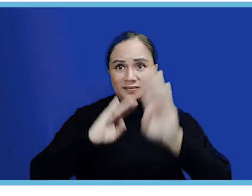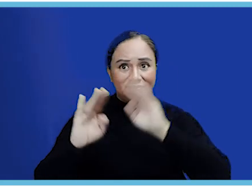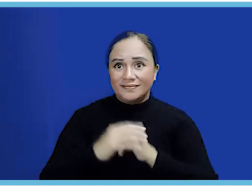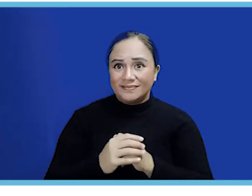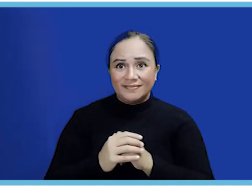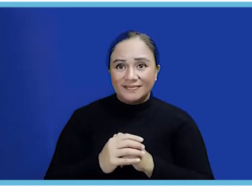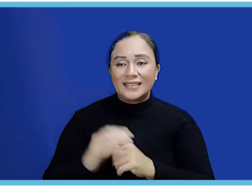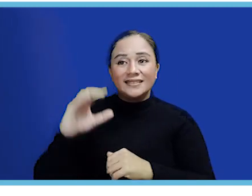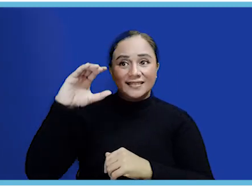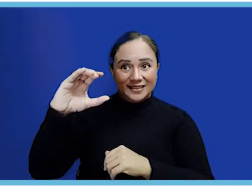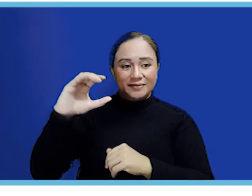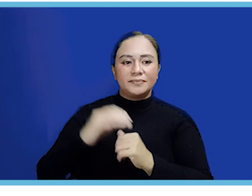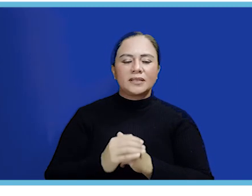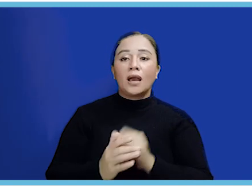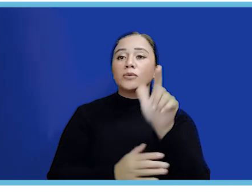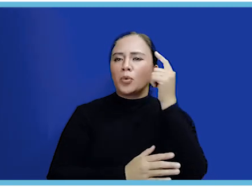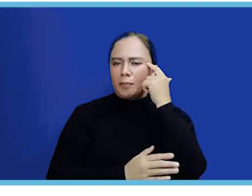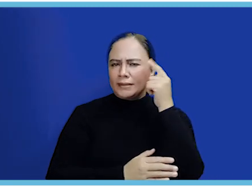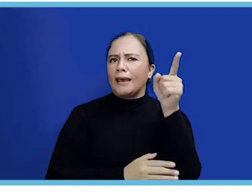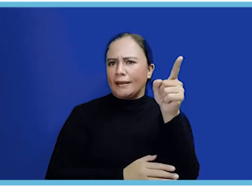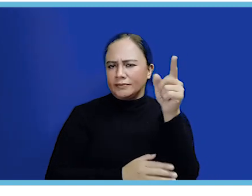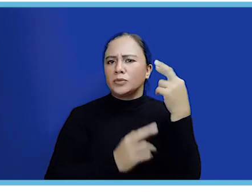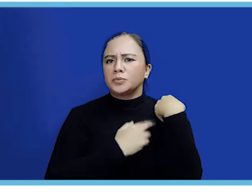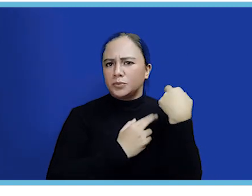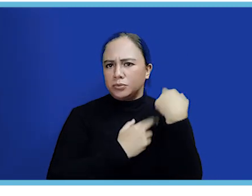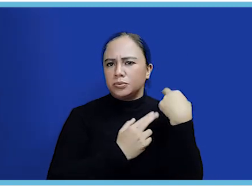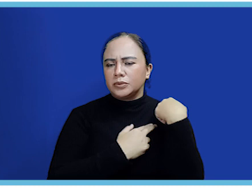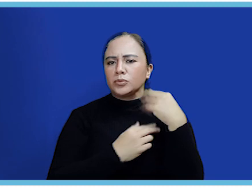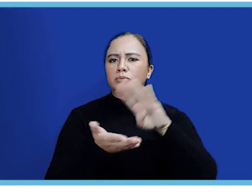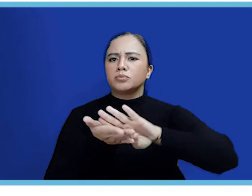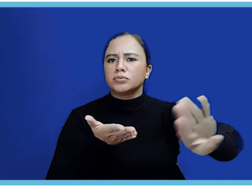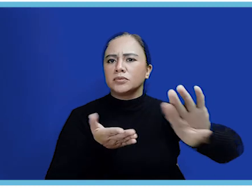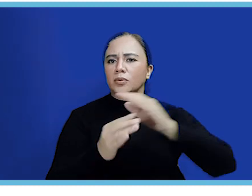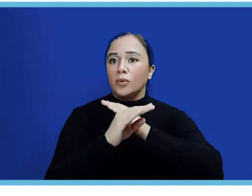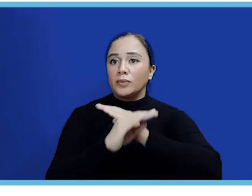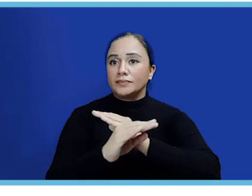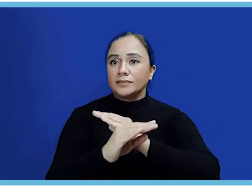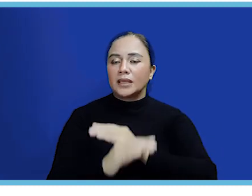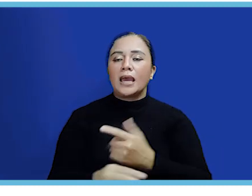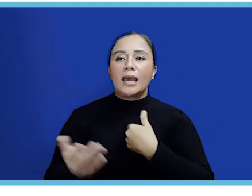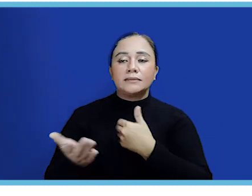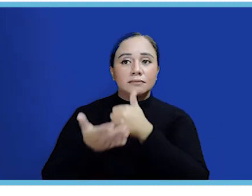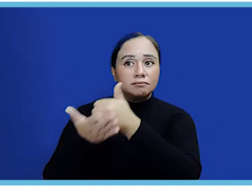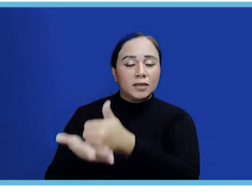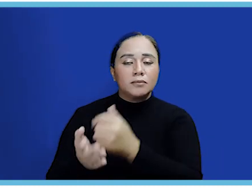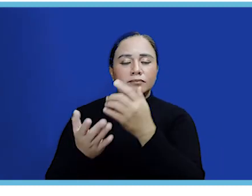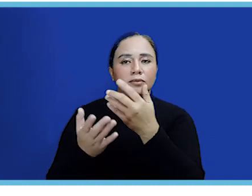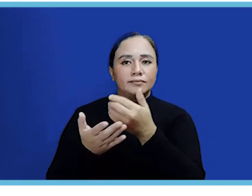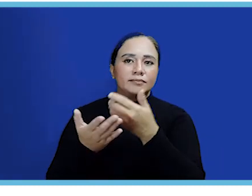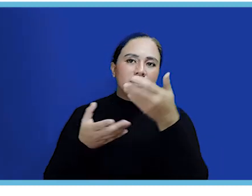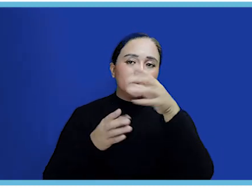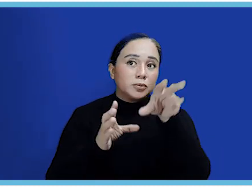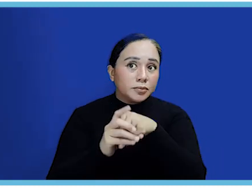problem. C. The government has a primary duty to eliminate the barriers and facilitate